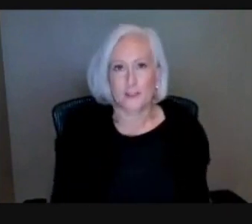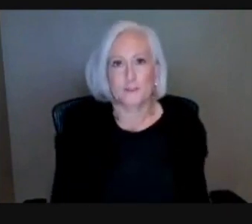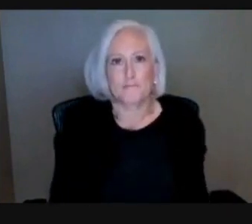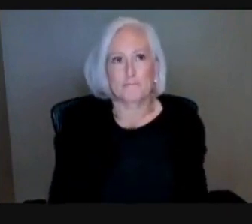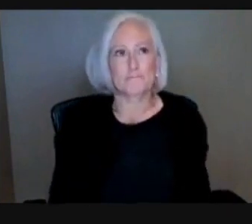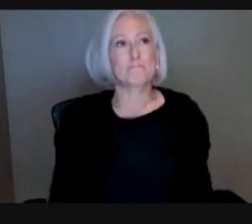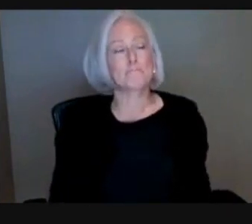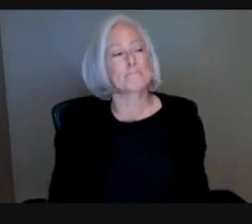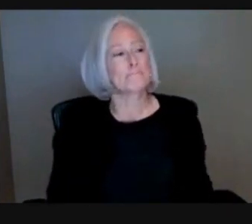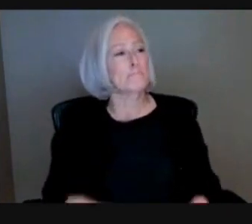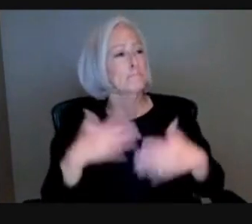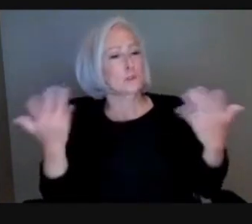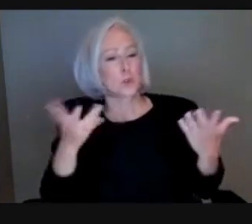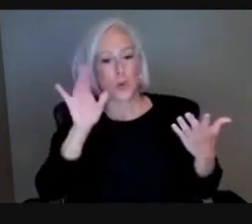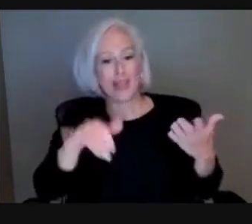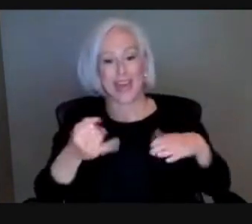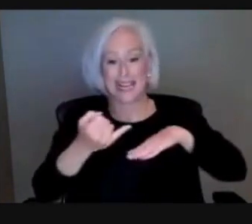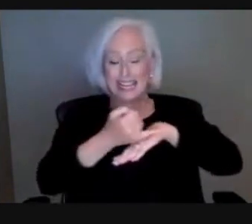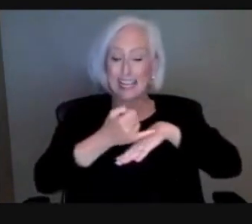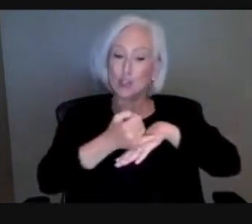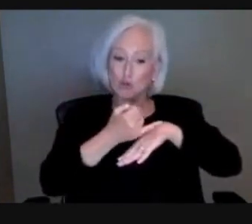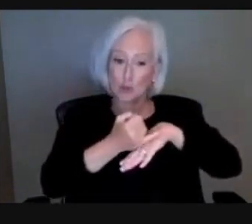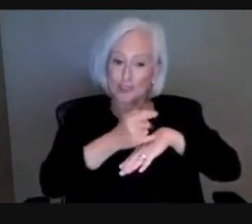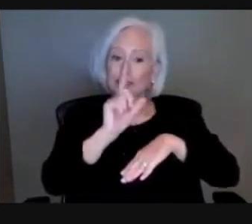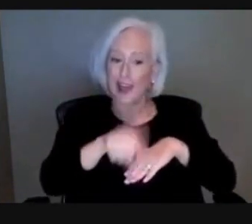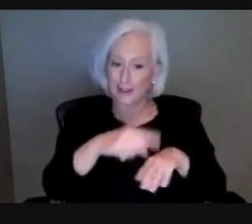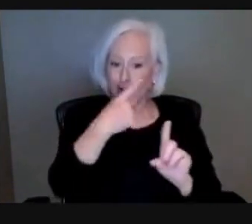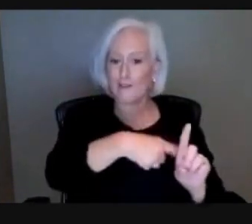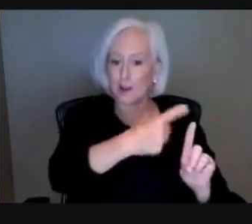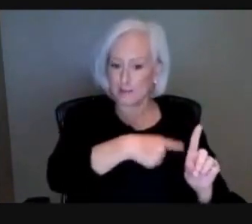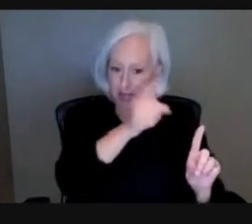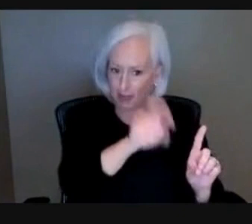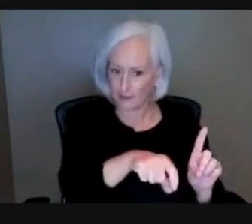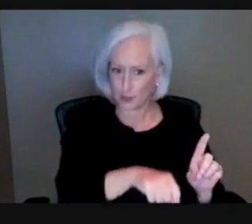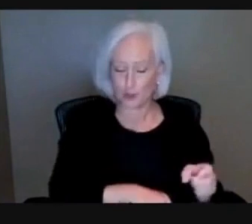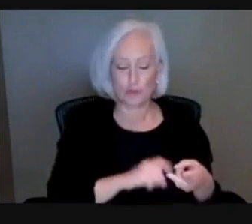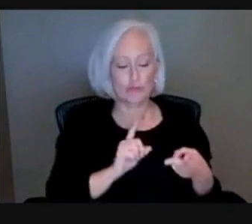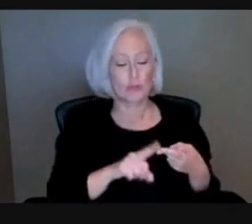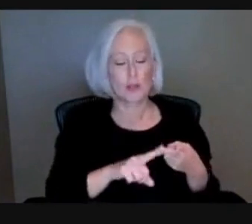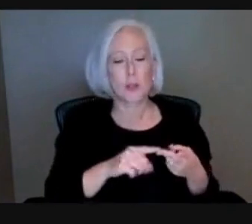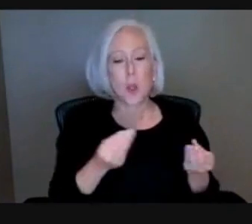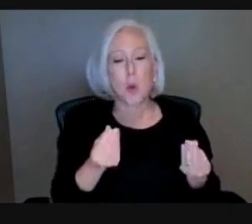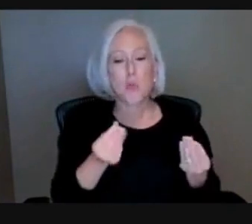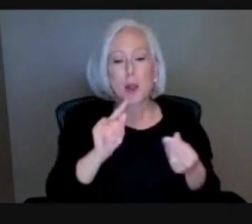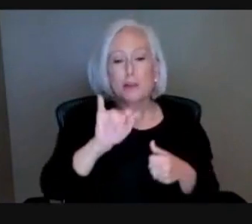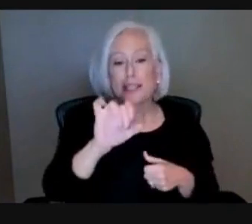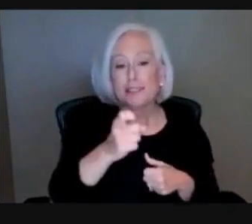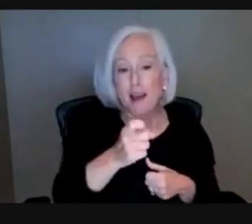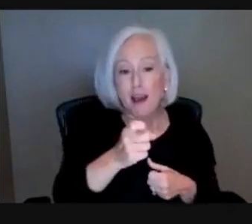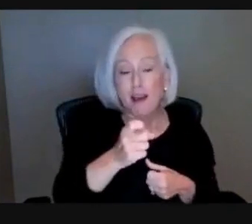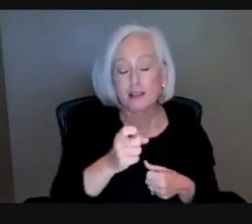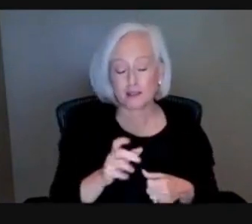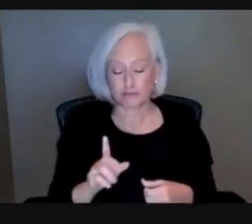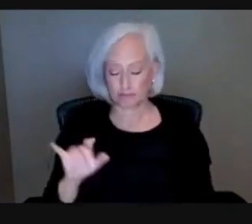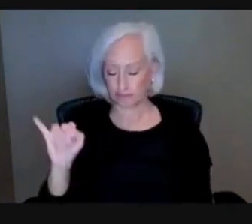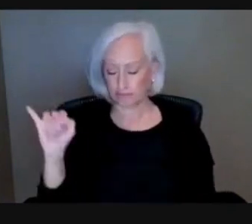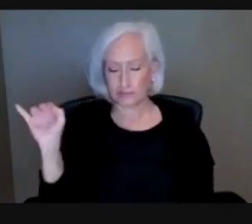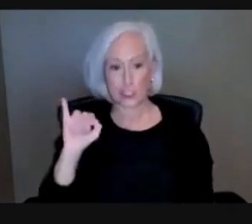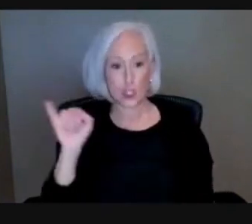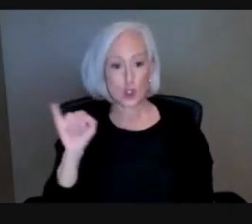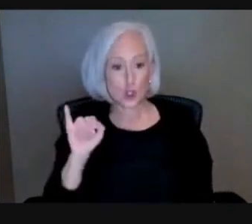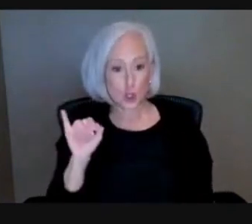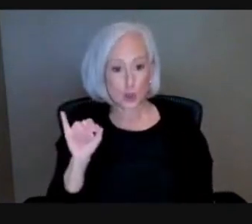interest. You always have to pay interest on your mortgage payment, property taxes, insurance, sometimes